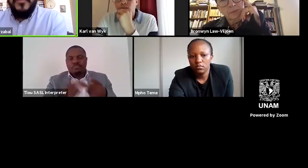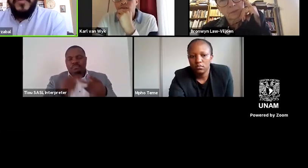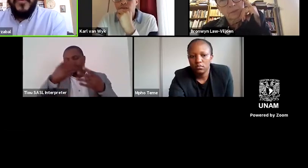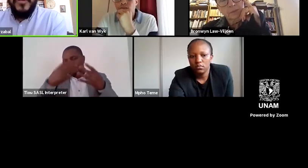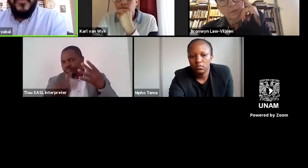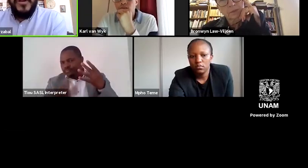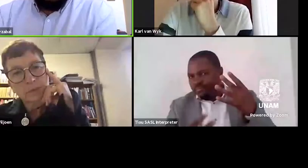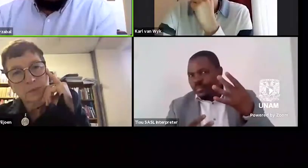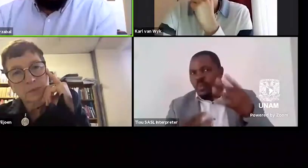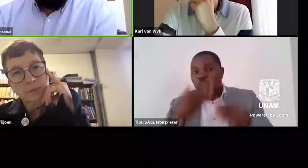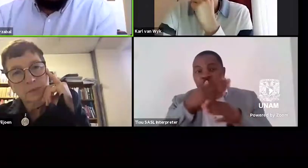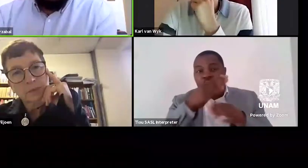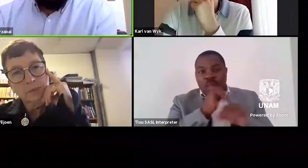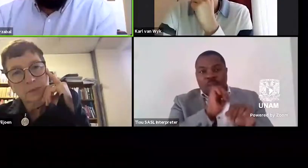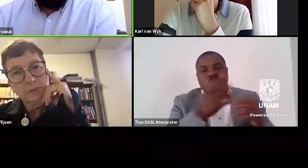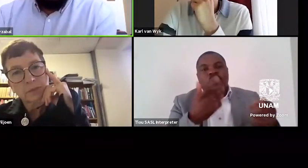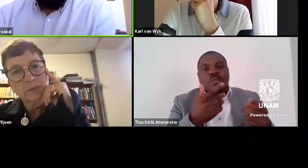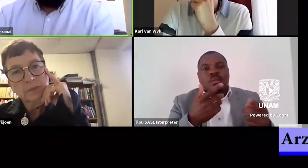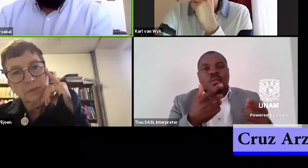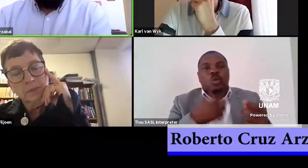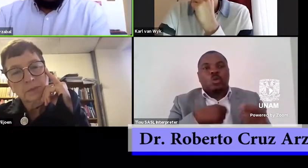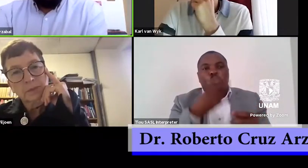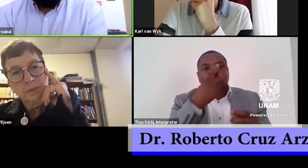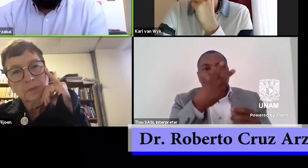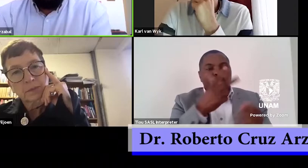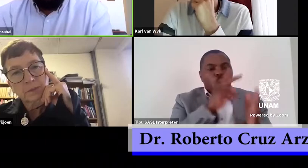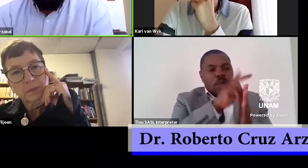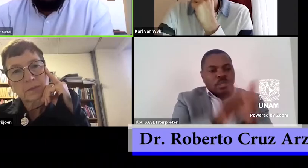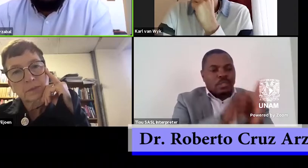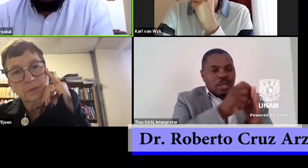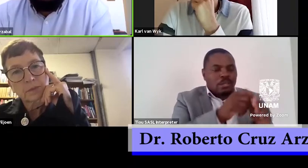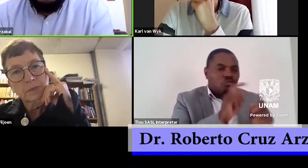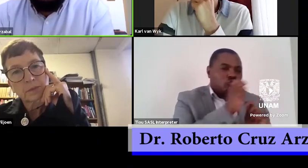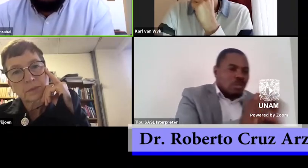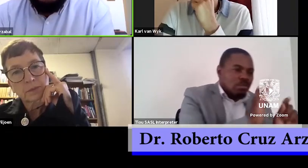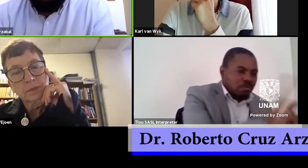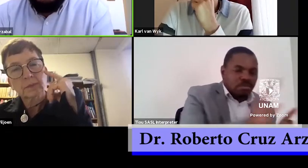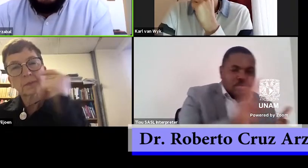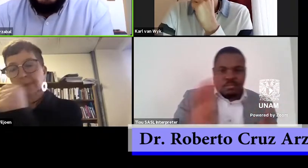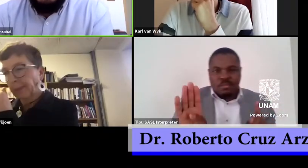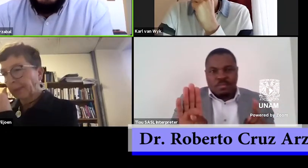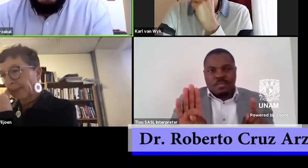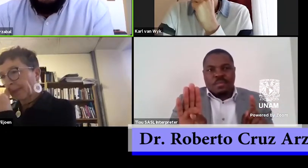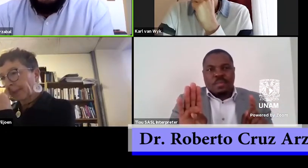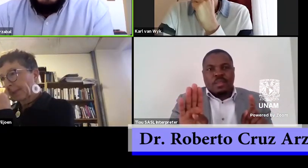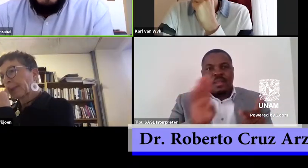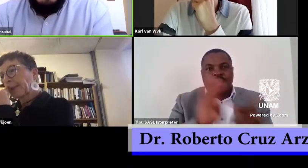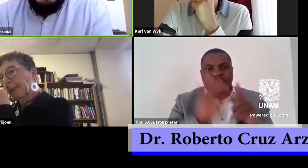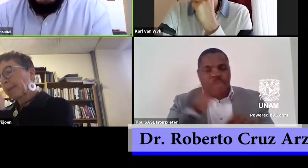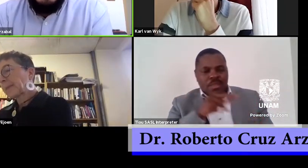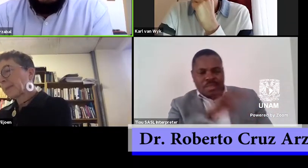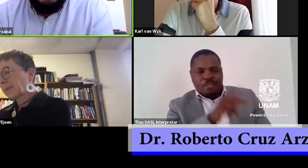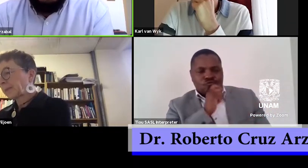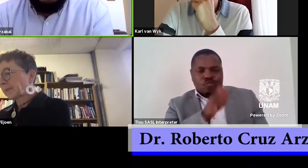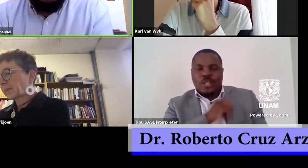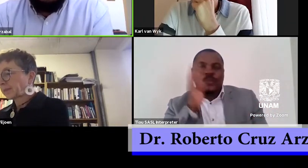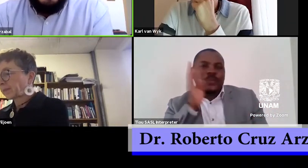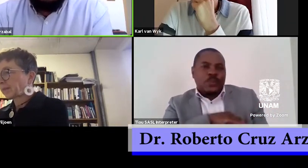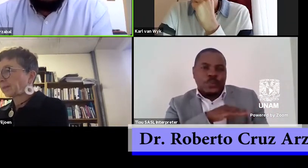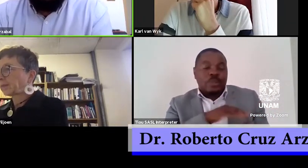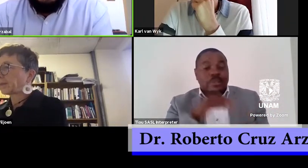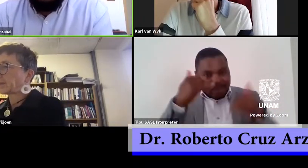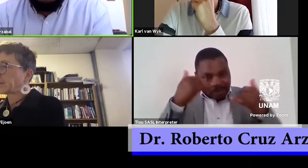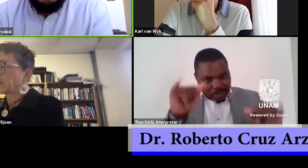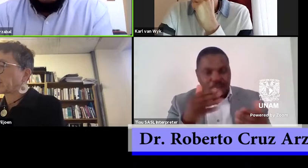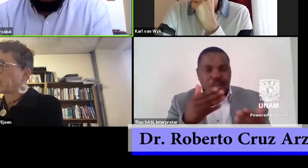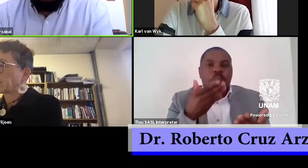are hinged between two literary traditions that look at each other with distance and mistrust. It is still possible to